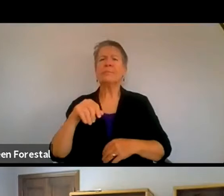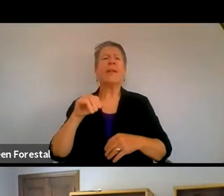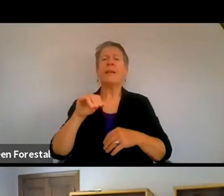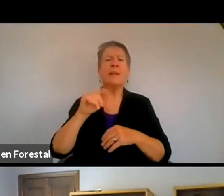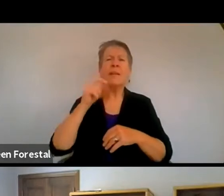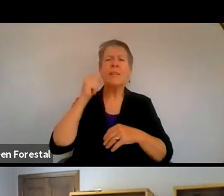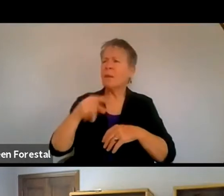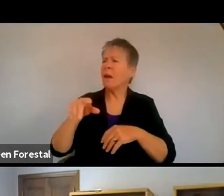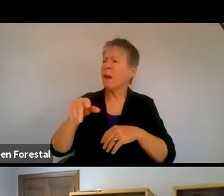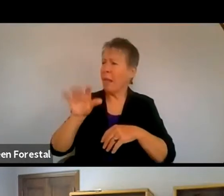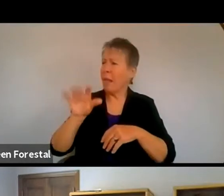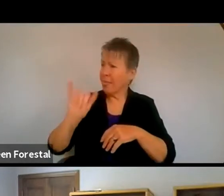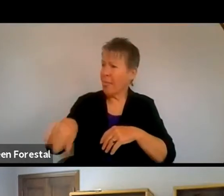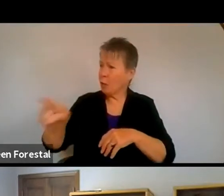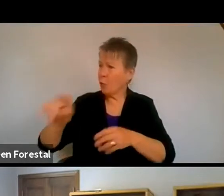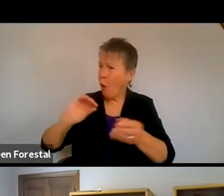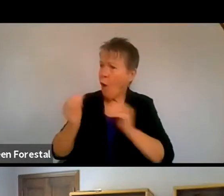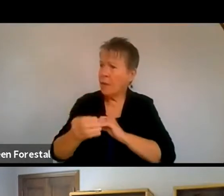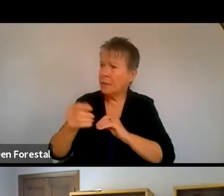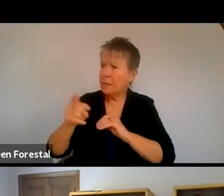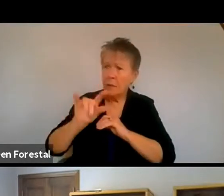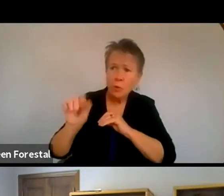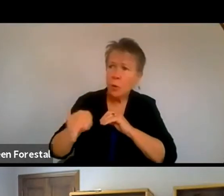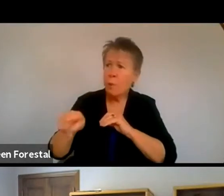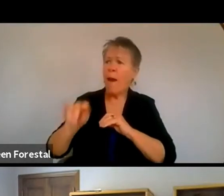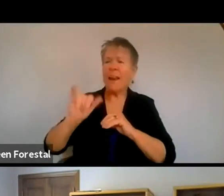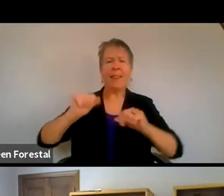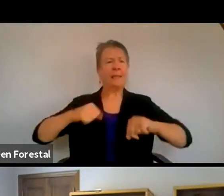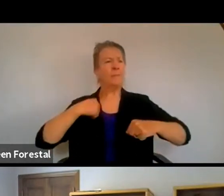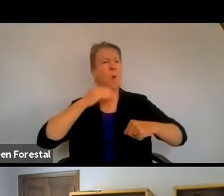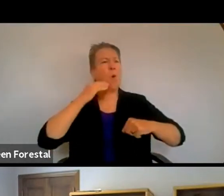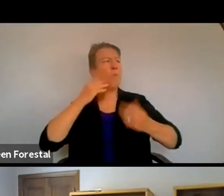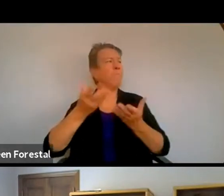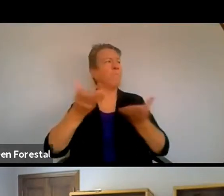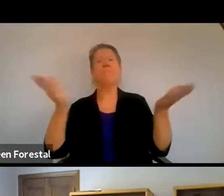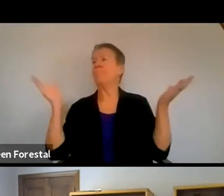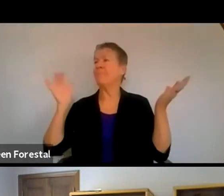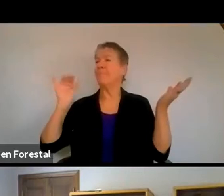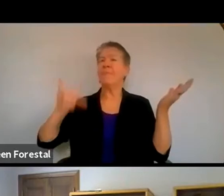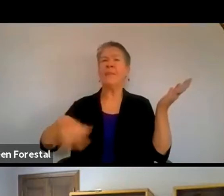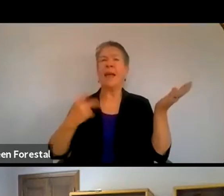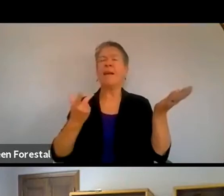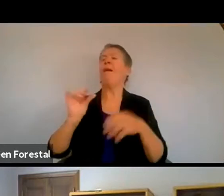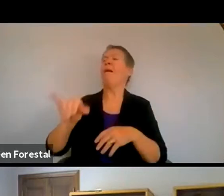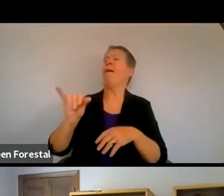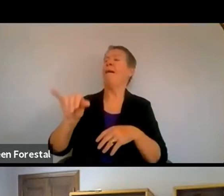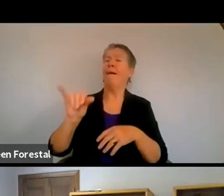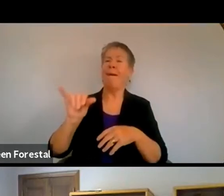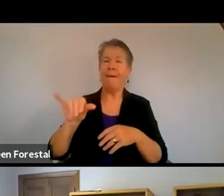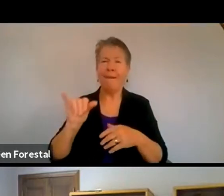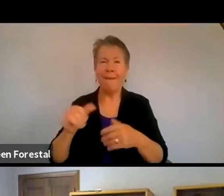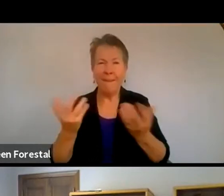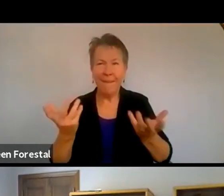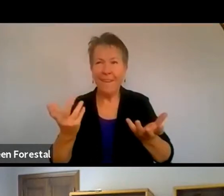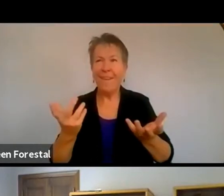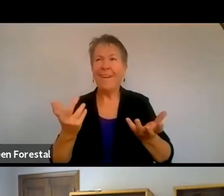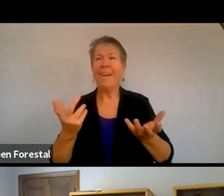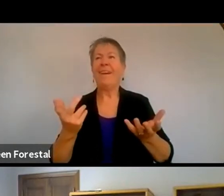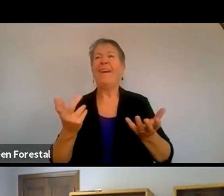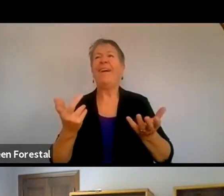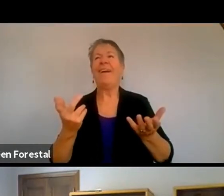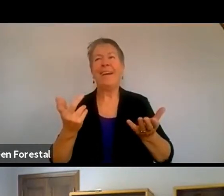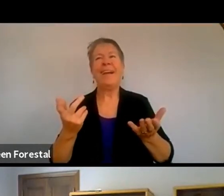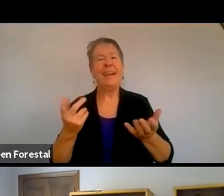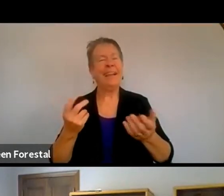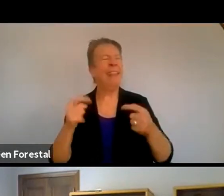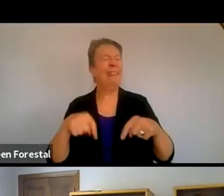few months. Thank you for that. So we're in a little bit of an unusual circumstance. Michelle